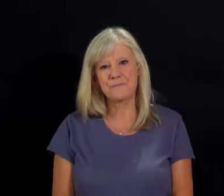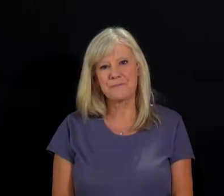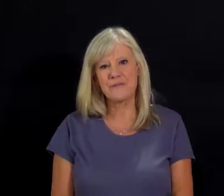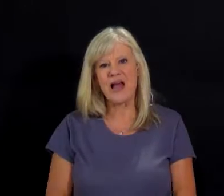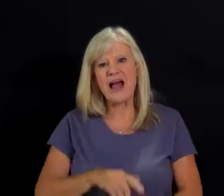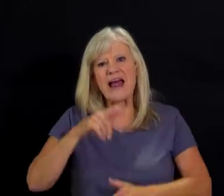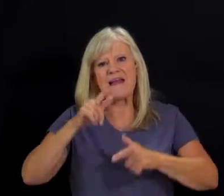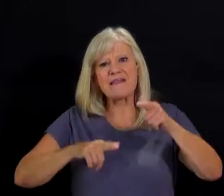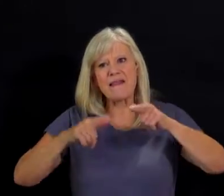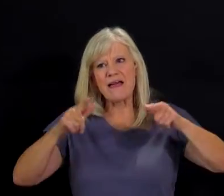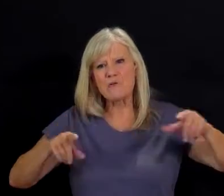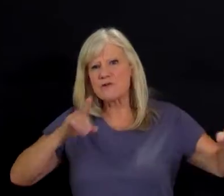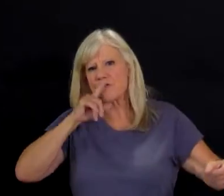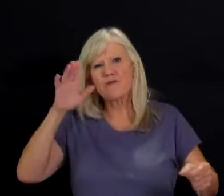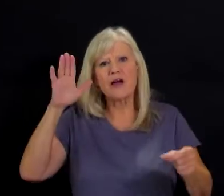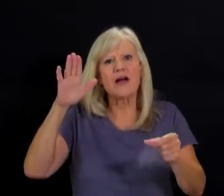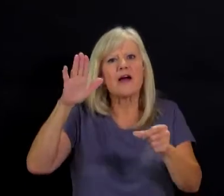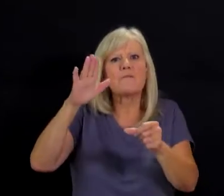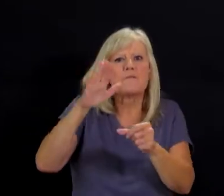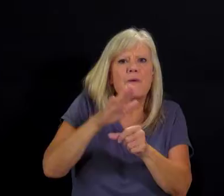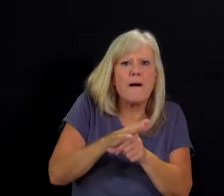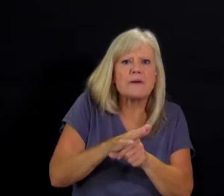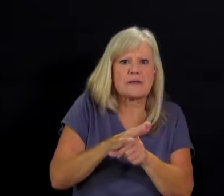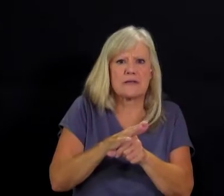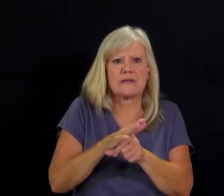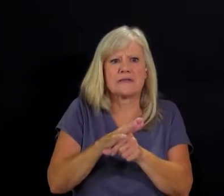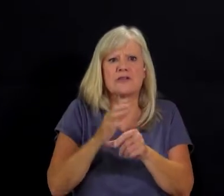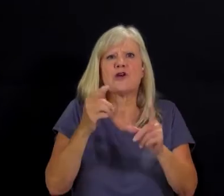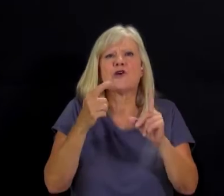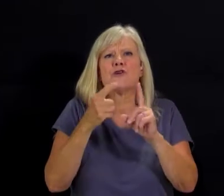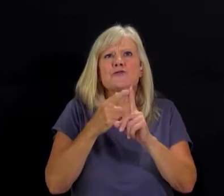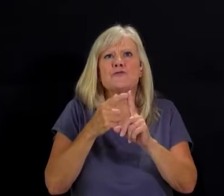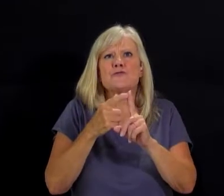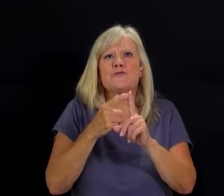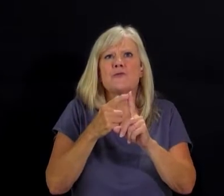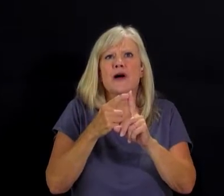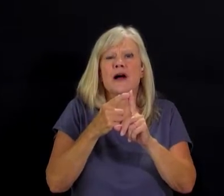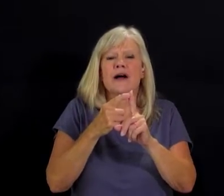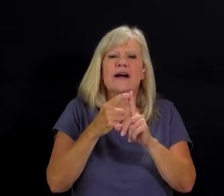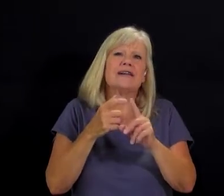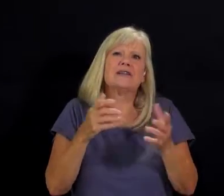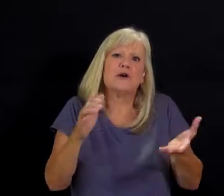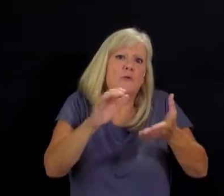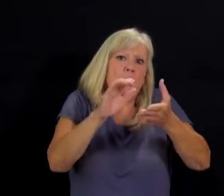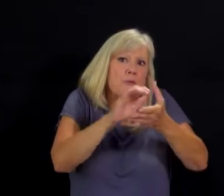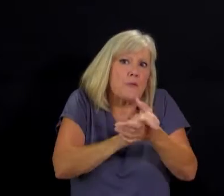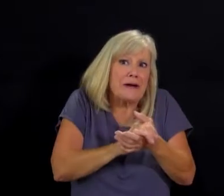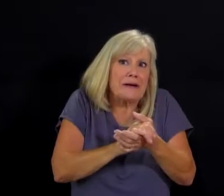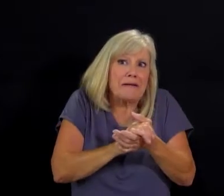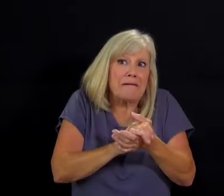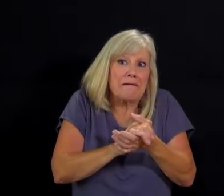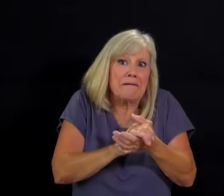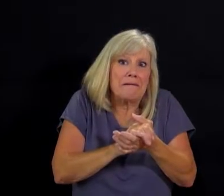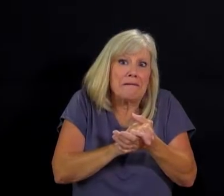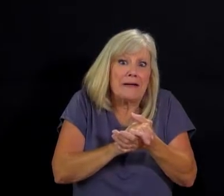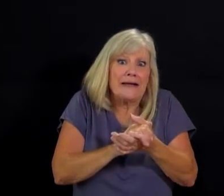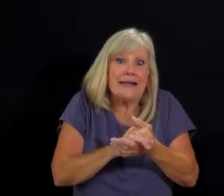Language of commitment and promise to covenantal relationship permeates the readings for this